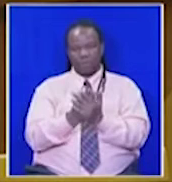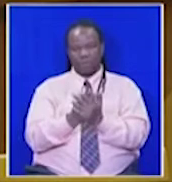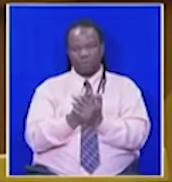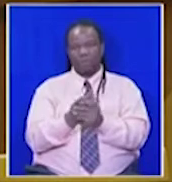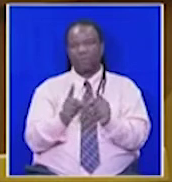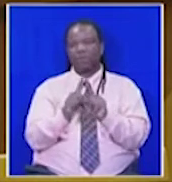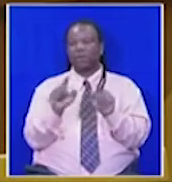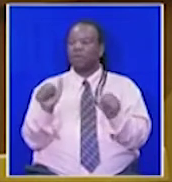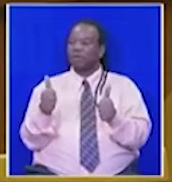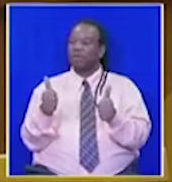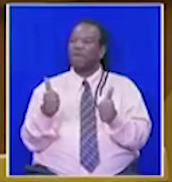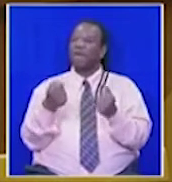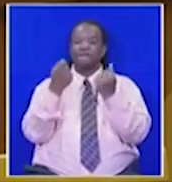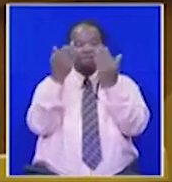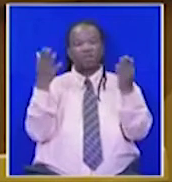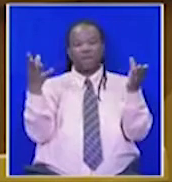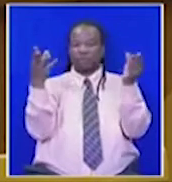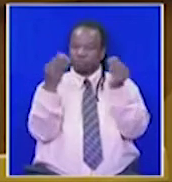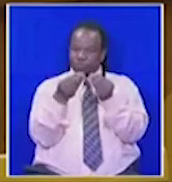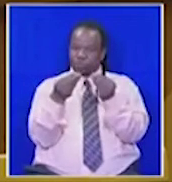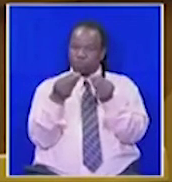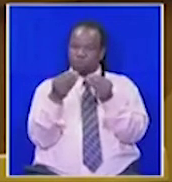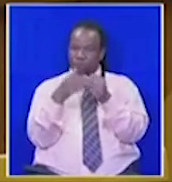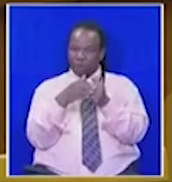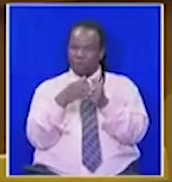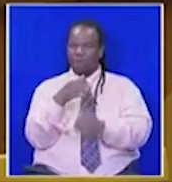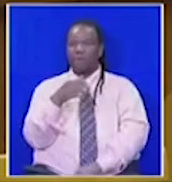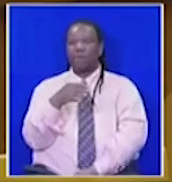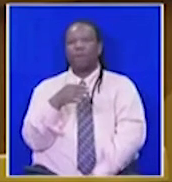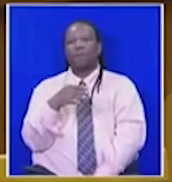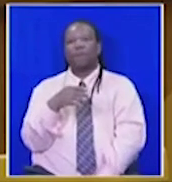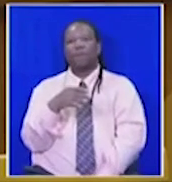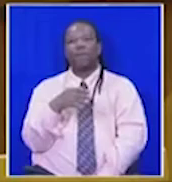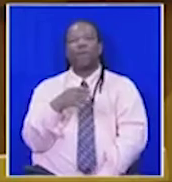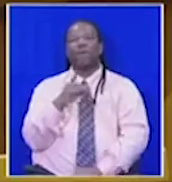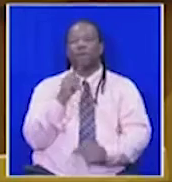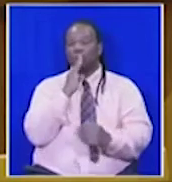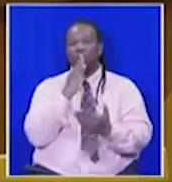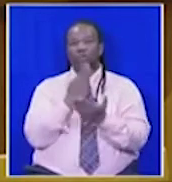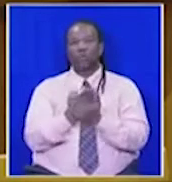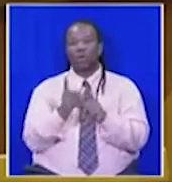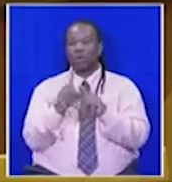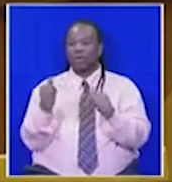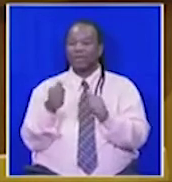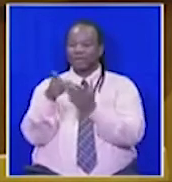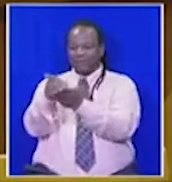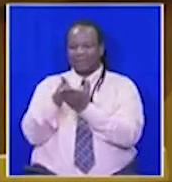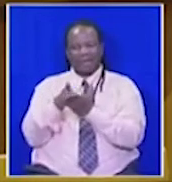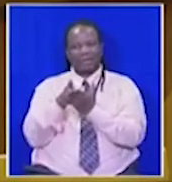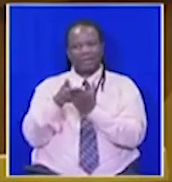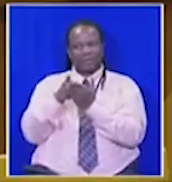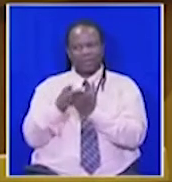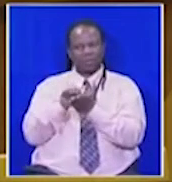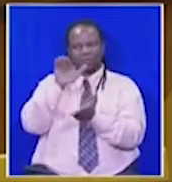consolidate our fiscus even further, and above all, we said that we will make sure that our debt is sustainable, unlike